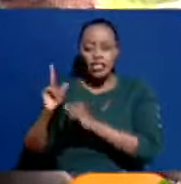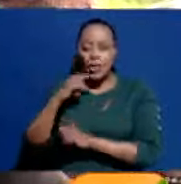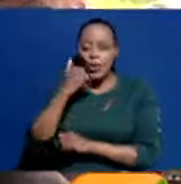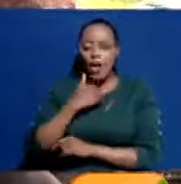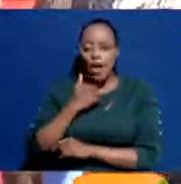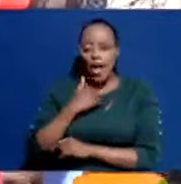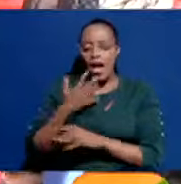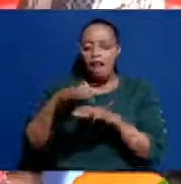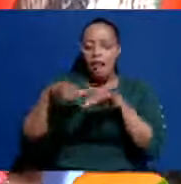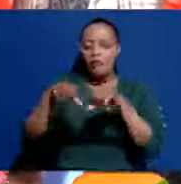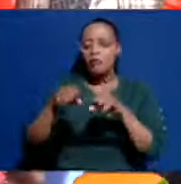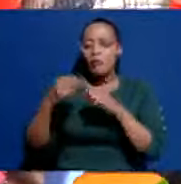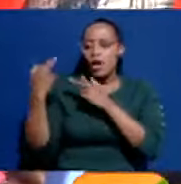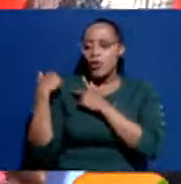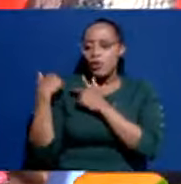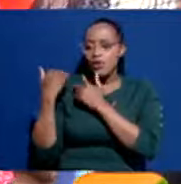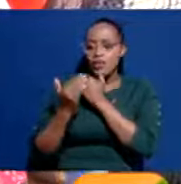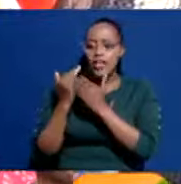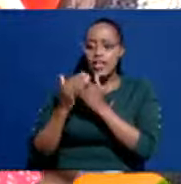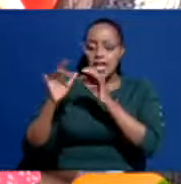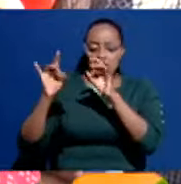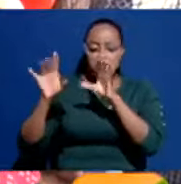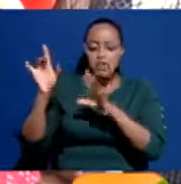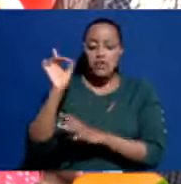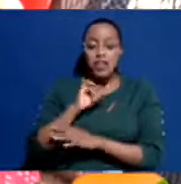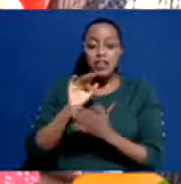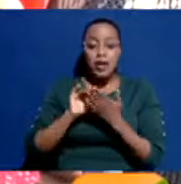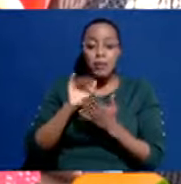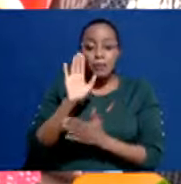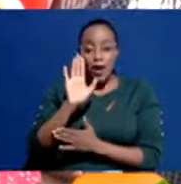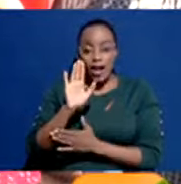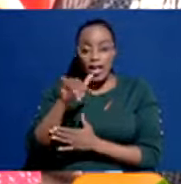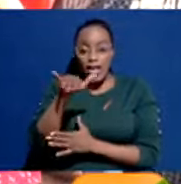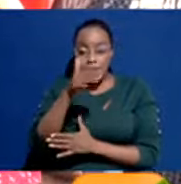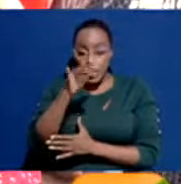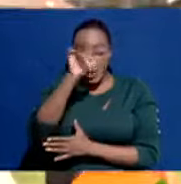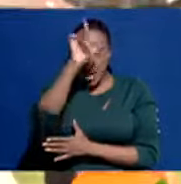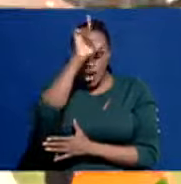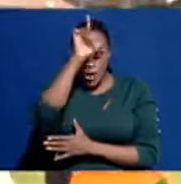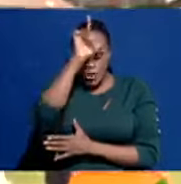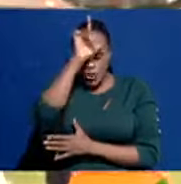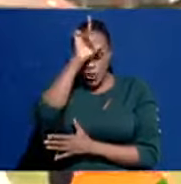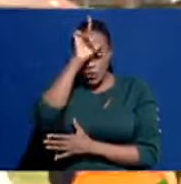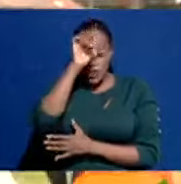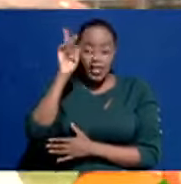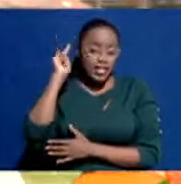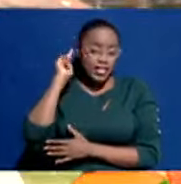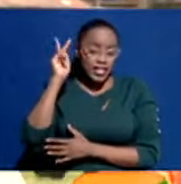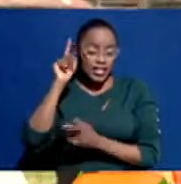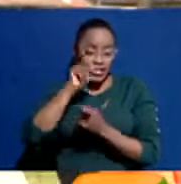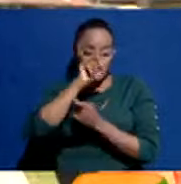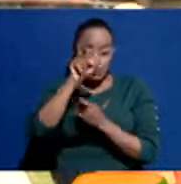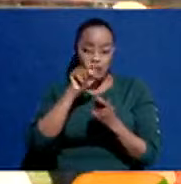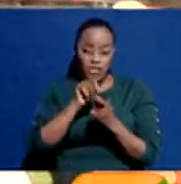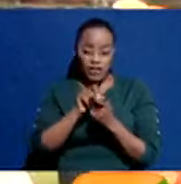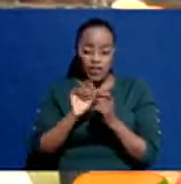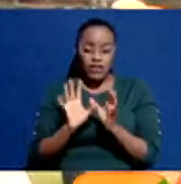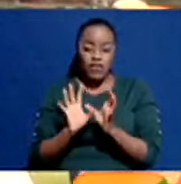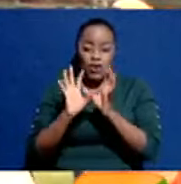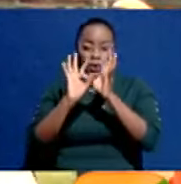abdicated their role in caring for them, more especially in rural areas. In Kisii, in line